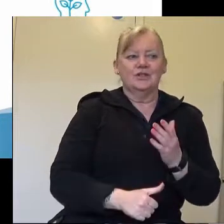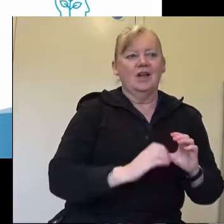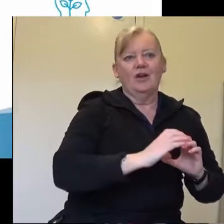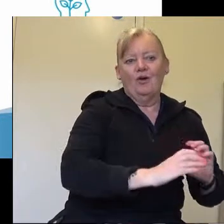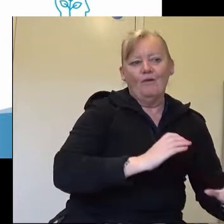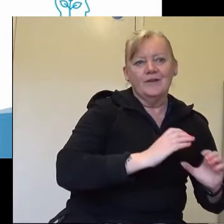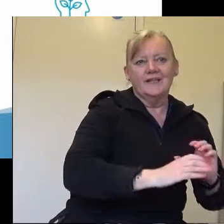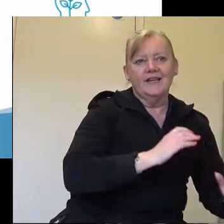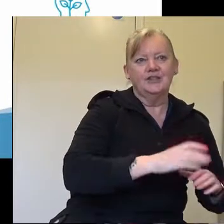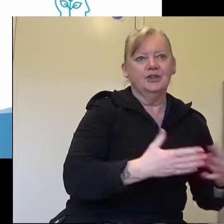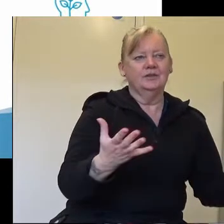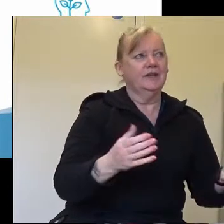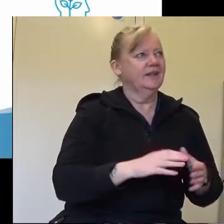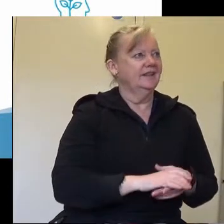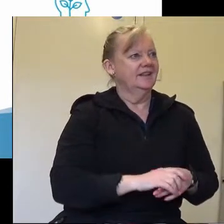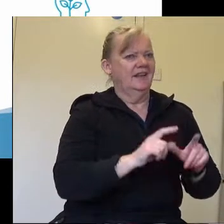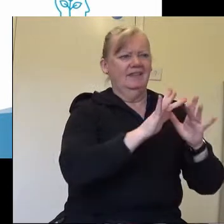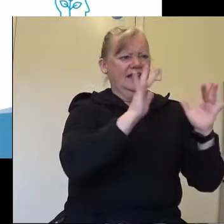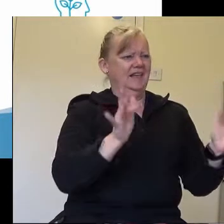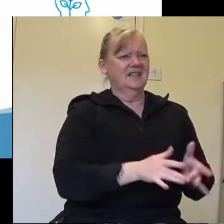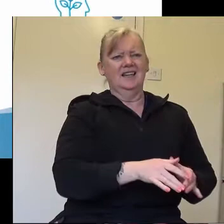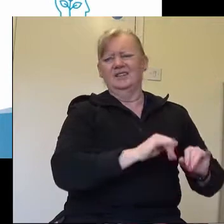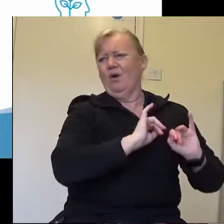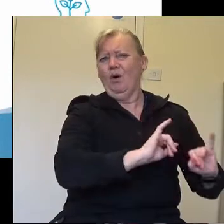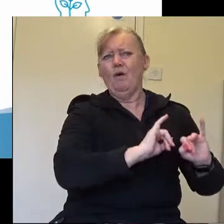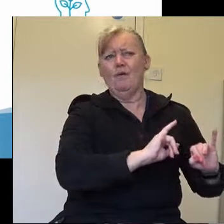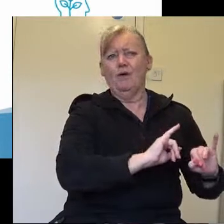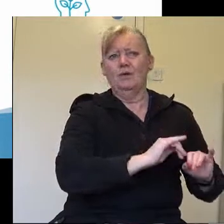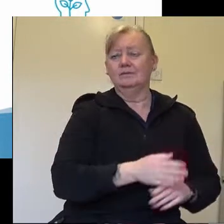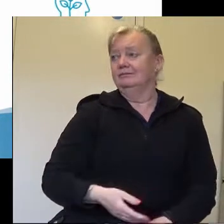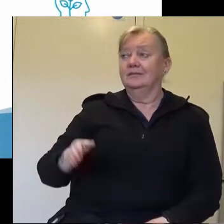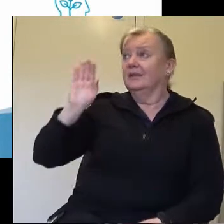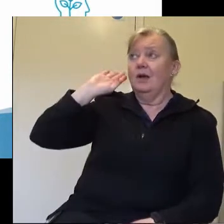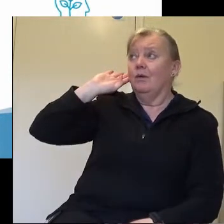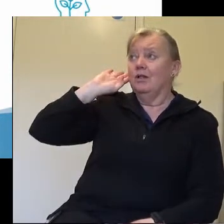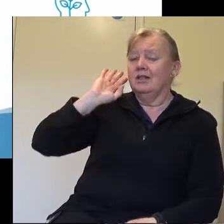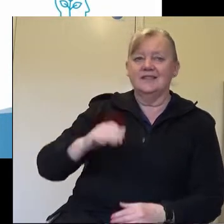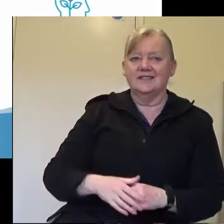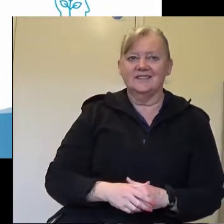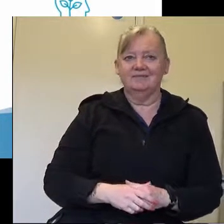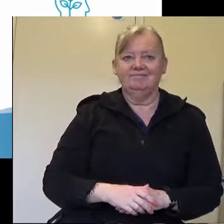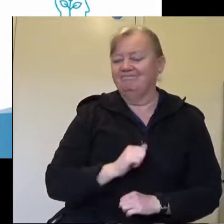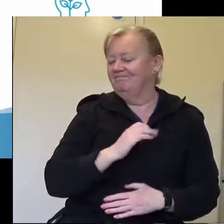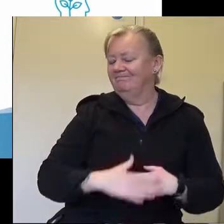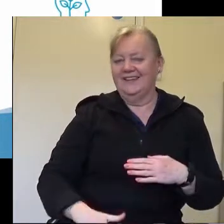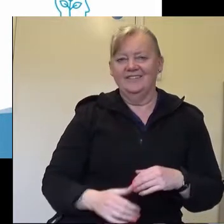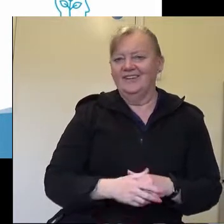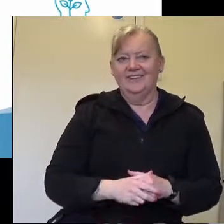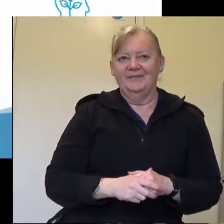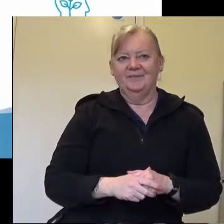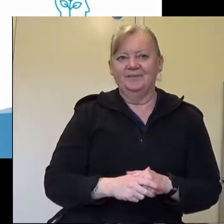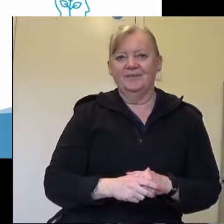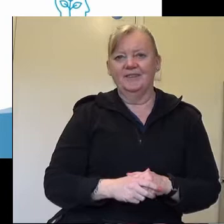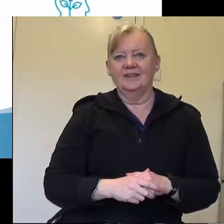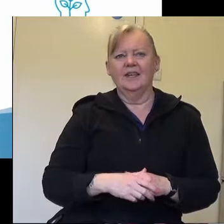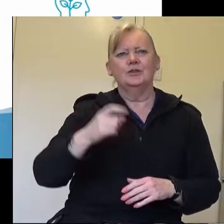big difference between adults and children. So if we start a conversation with a child saying how horrible the internet is, they're not going to listen